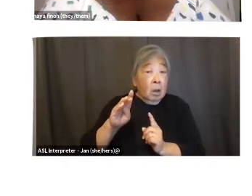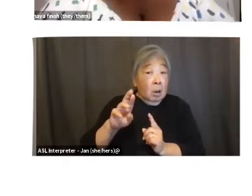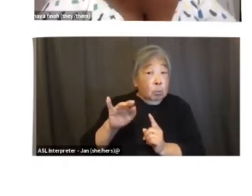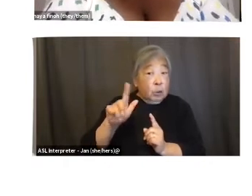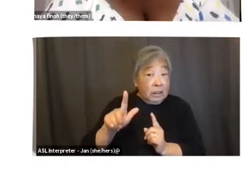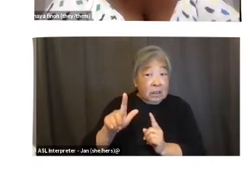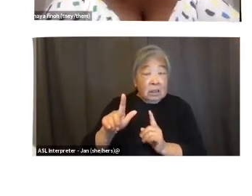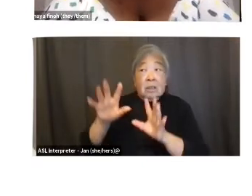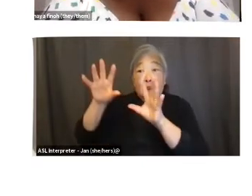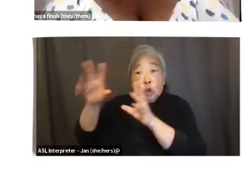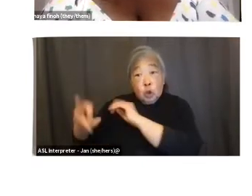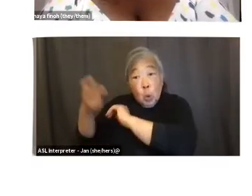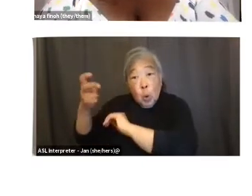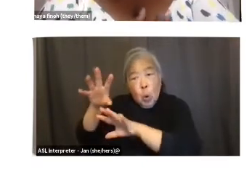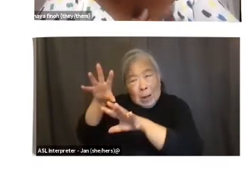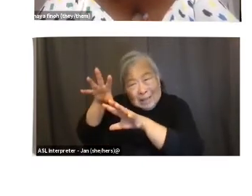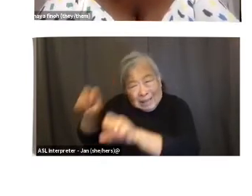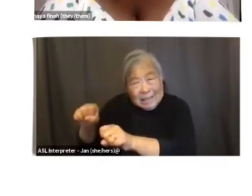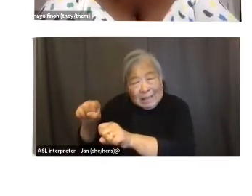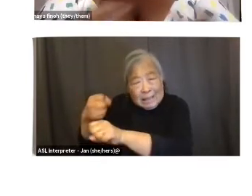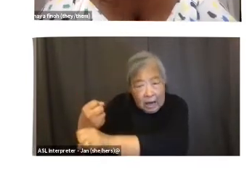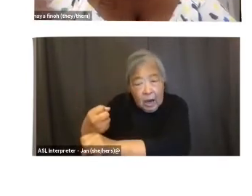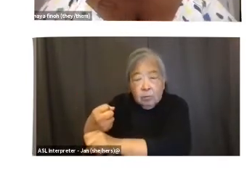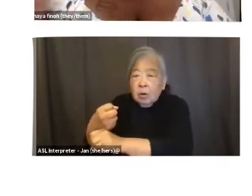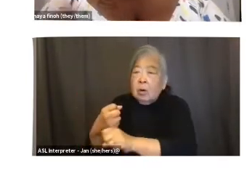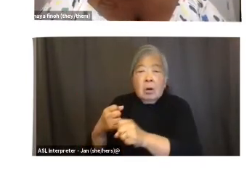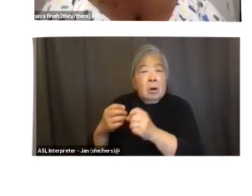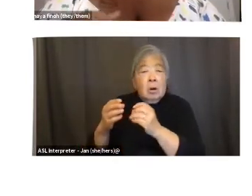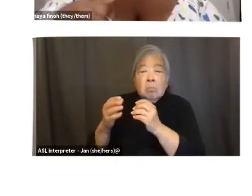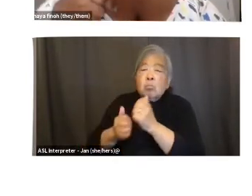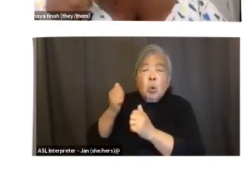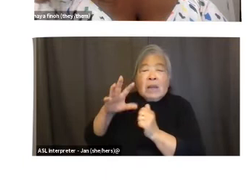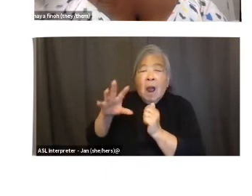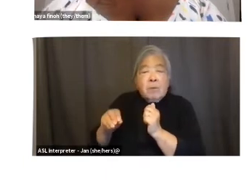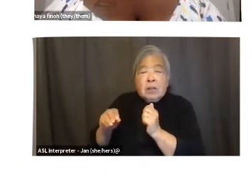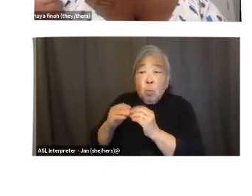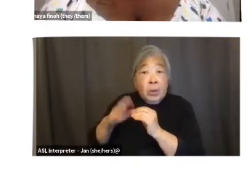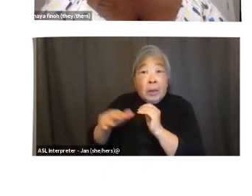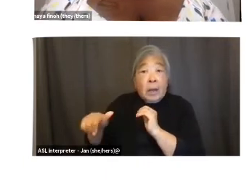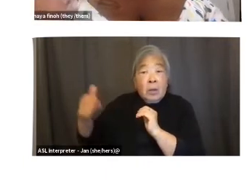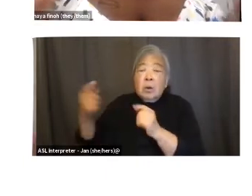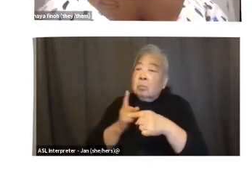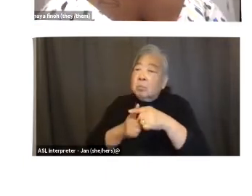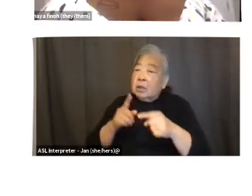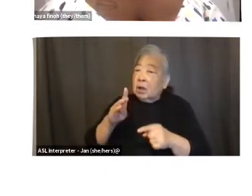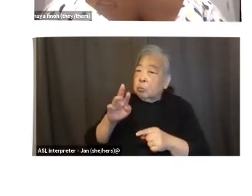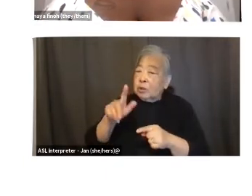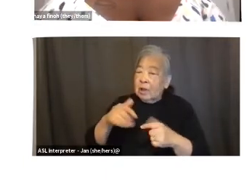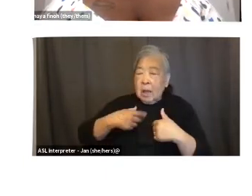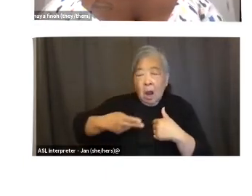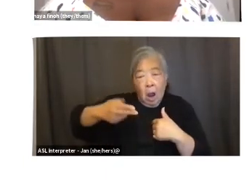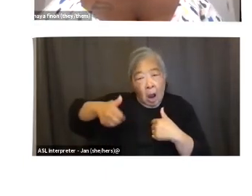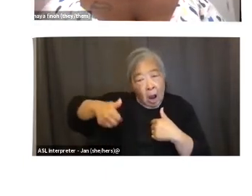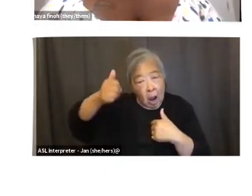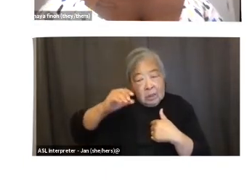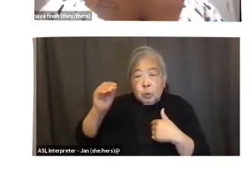enslaved more Africans than any other nation in the world. Also, Brazil currently has the largest population of African descended